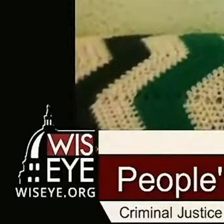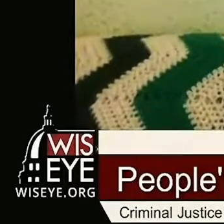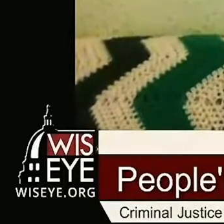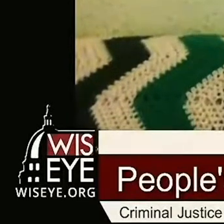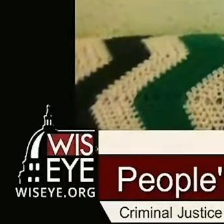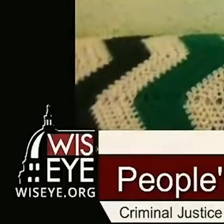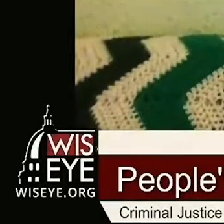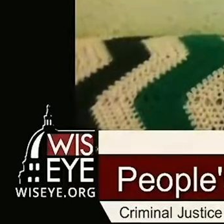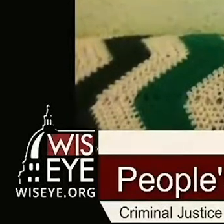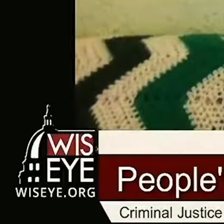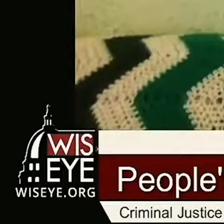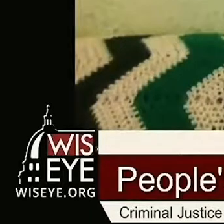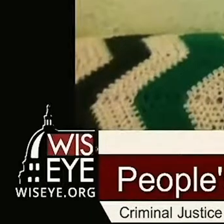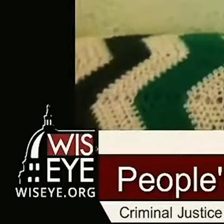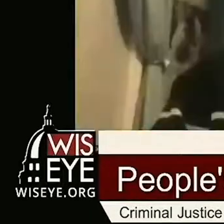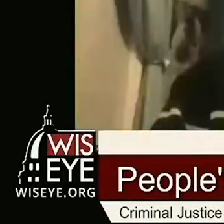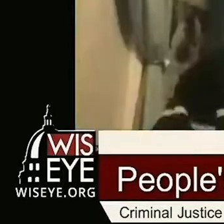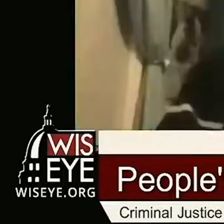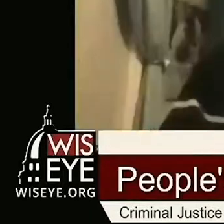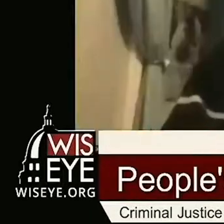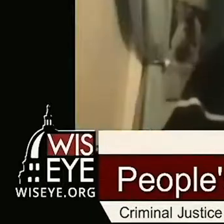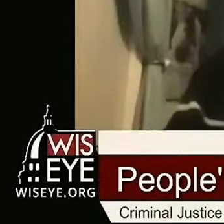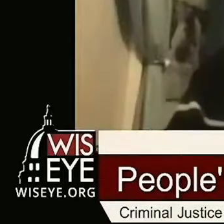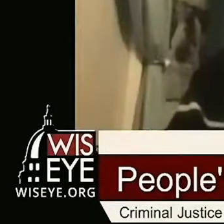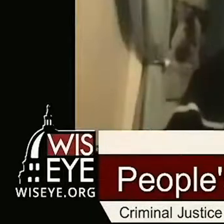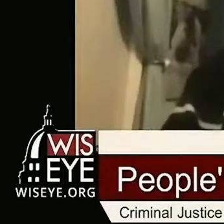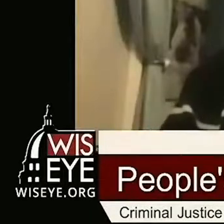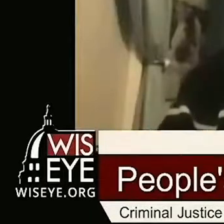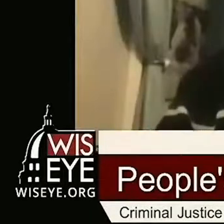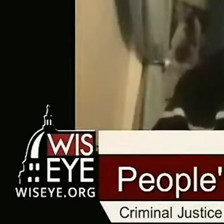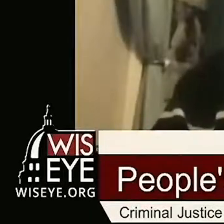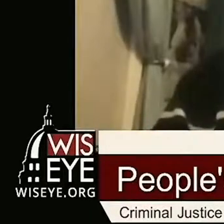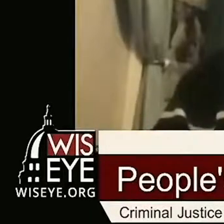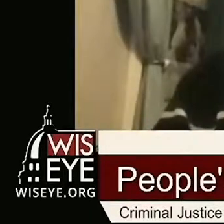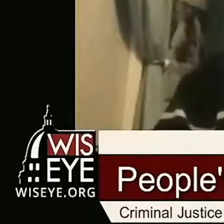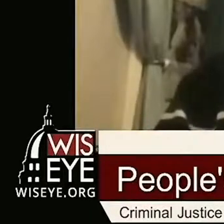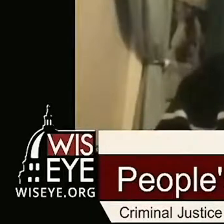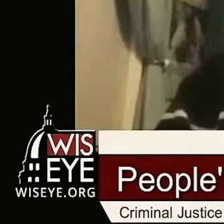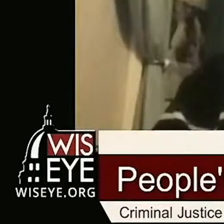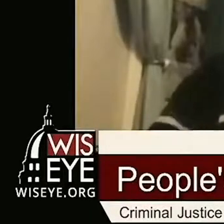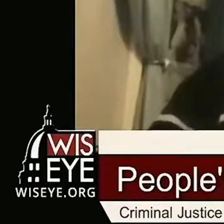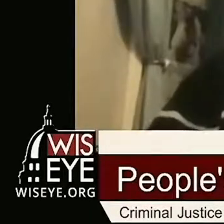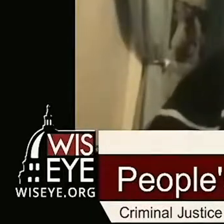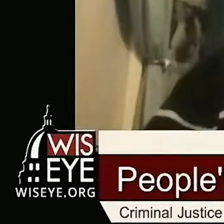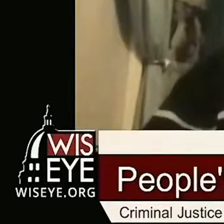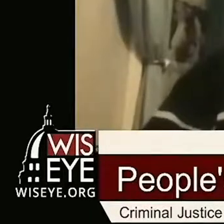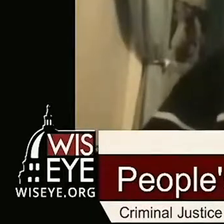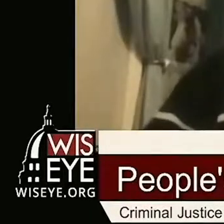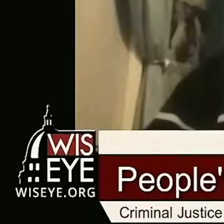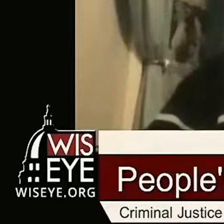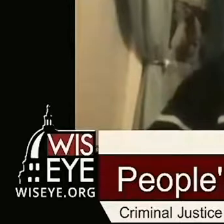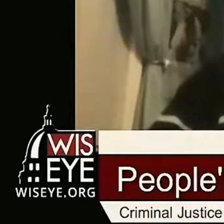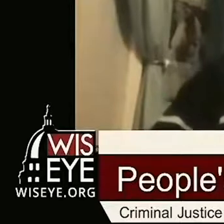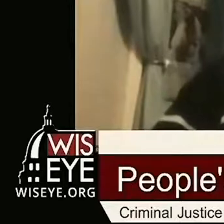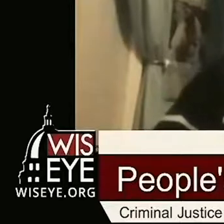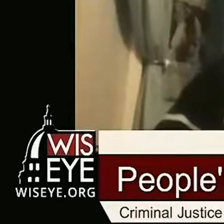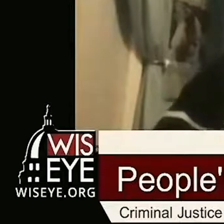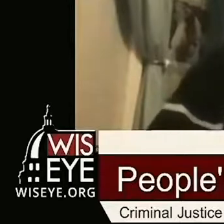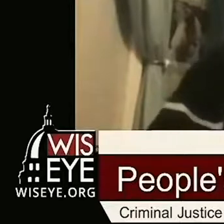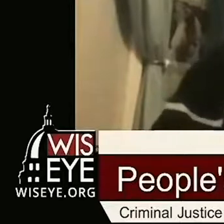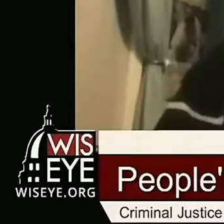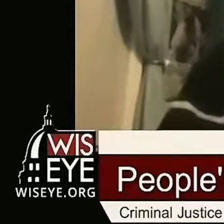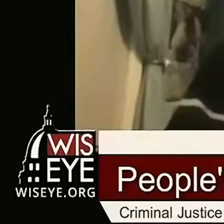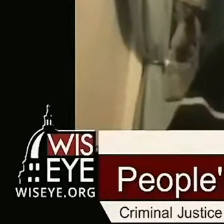put through the whole adult system. If they're in treatment alternative and diversion programs such as mental health treatment courts and drug treatment